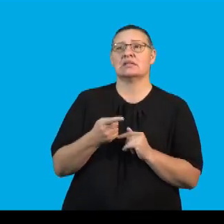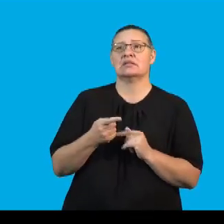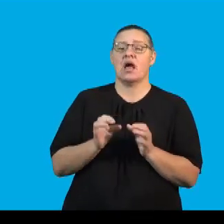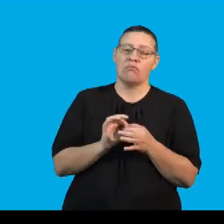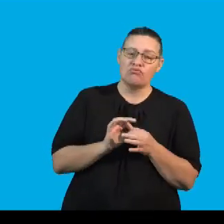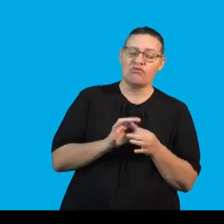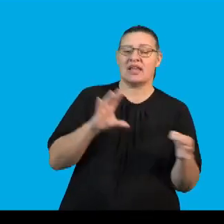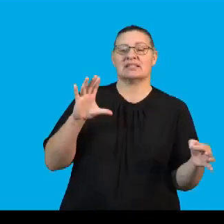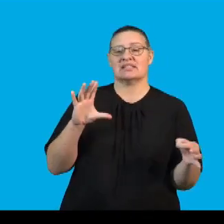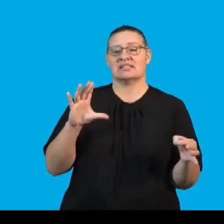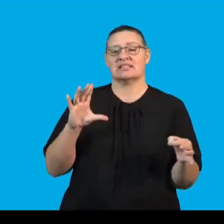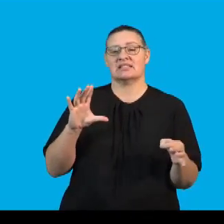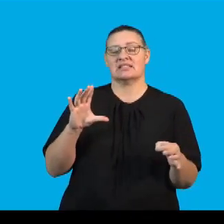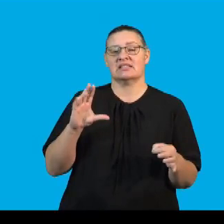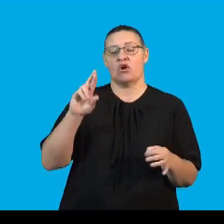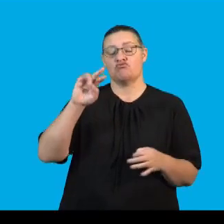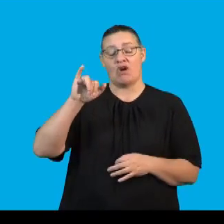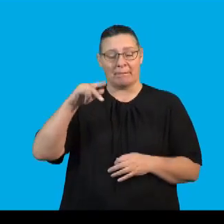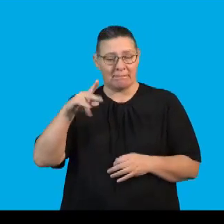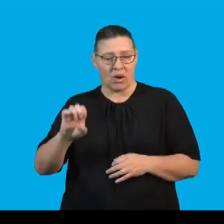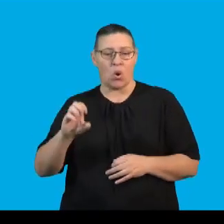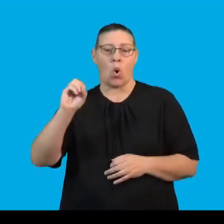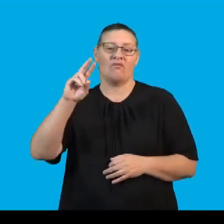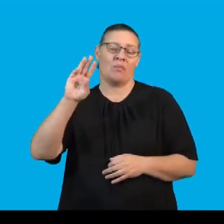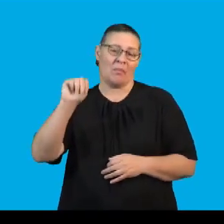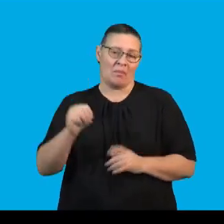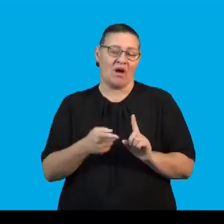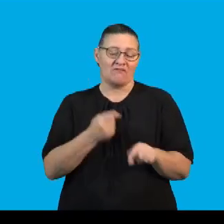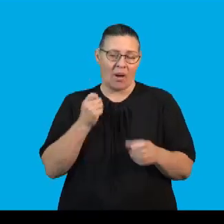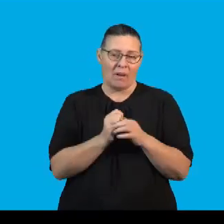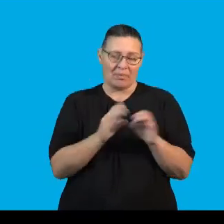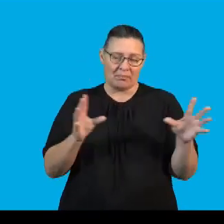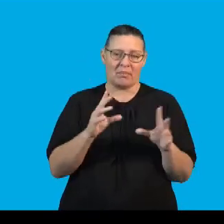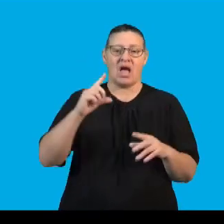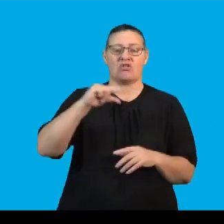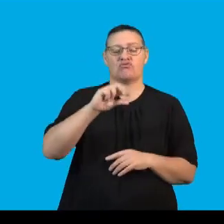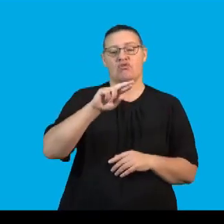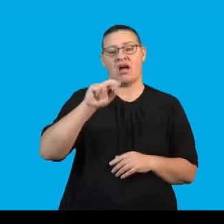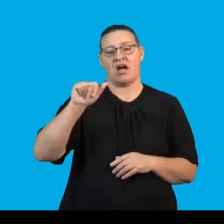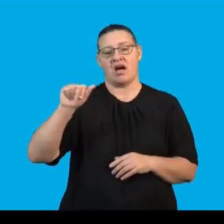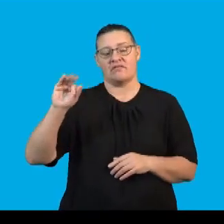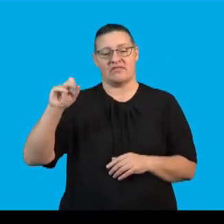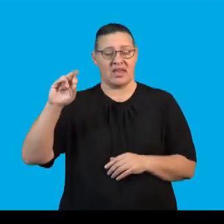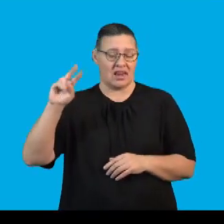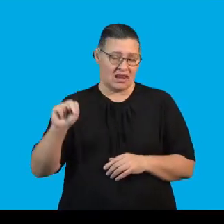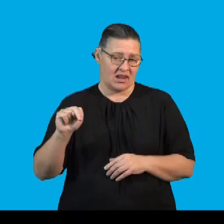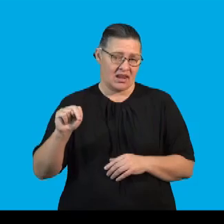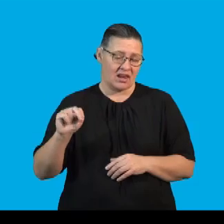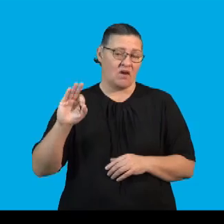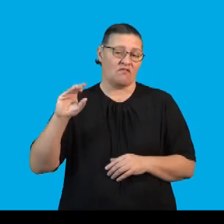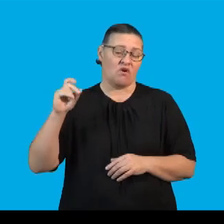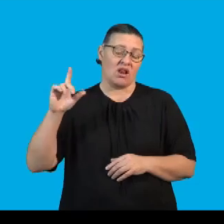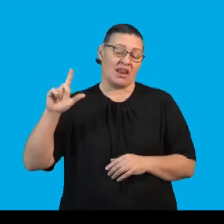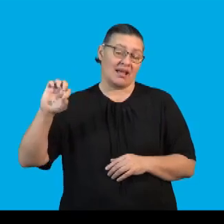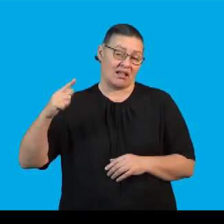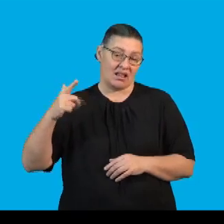the release of ripe ovum from the ruptured Graafian follicle. It can also be given